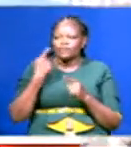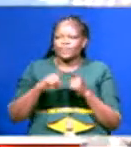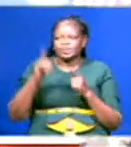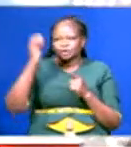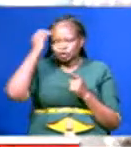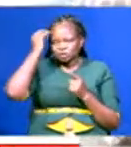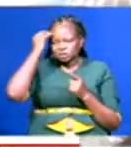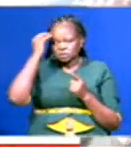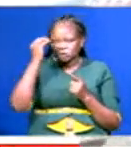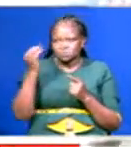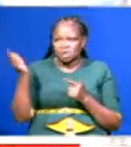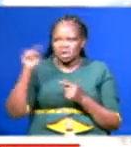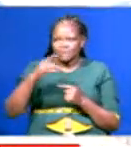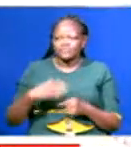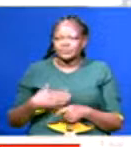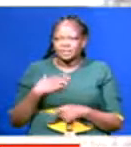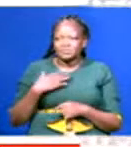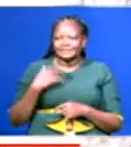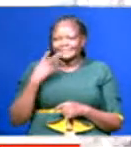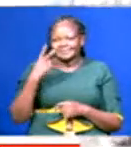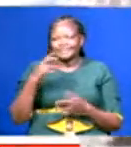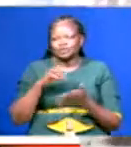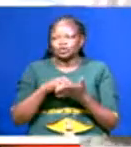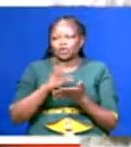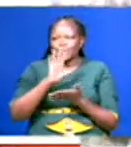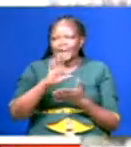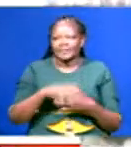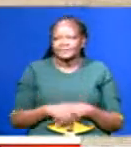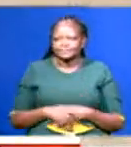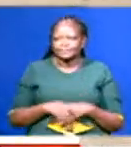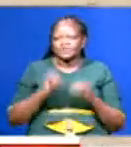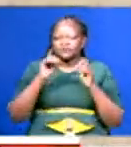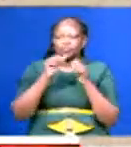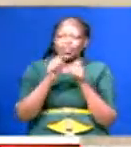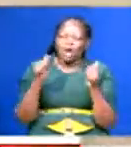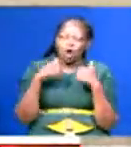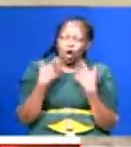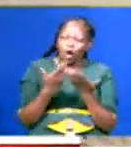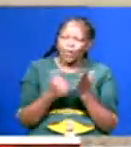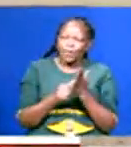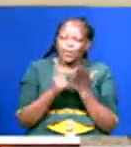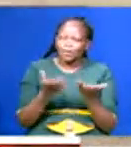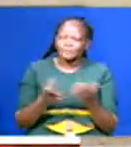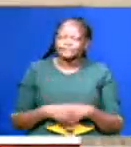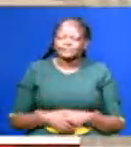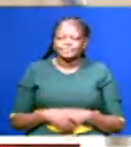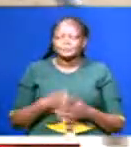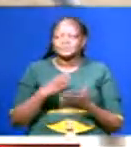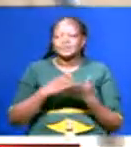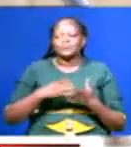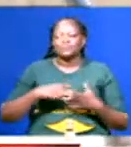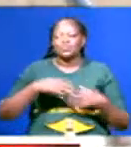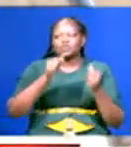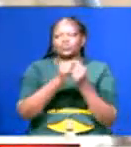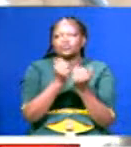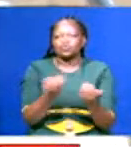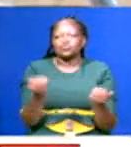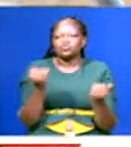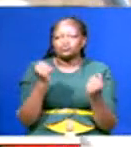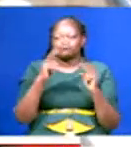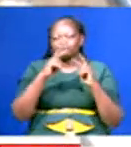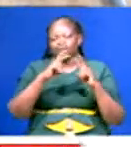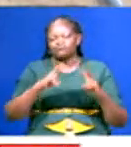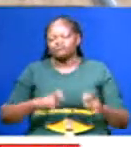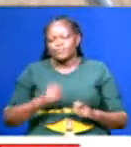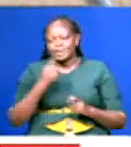Mm-hmm. I came to check his situation, whether he's well or unwell. While some managed to live with their children to conduct medical checkup at